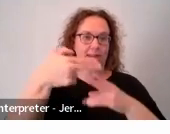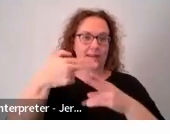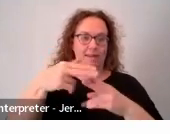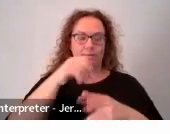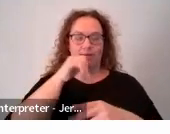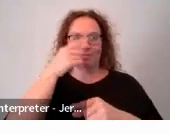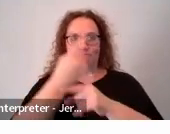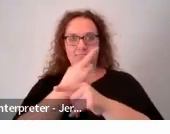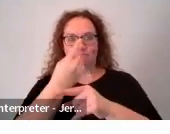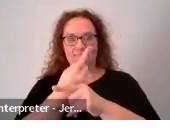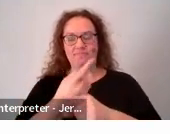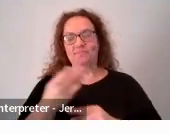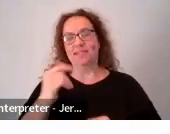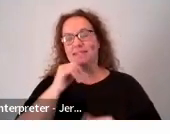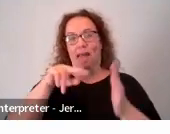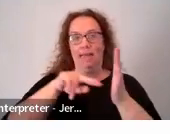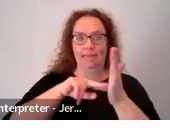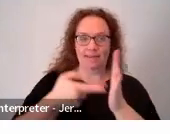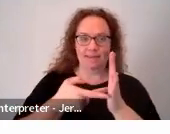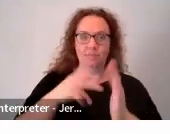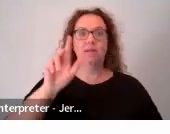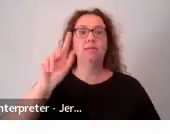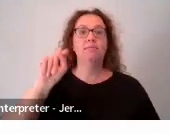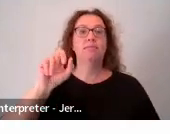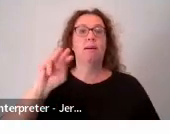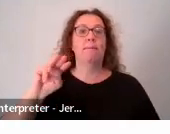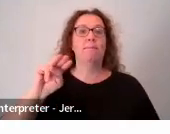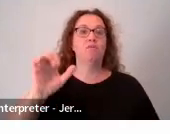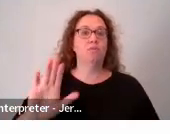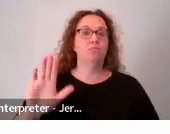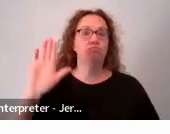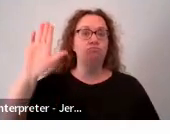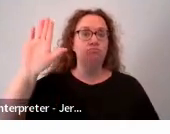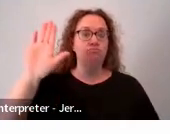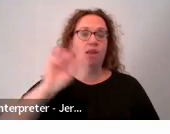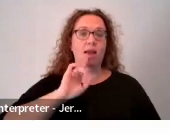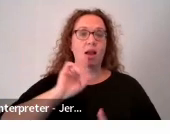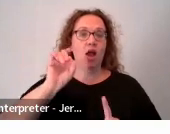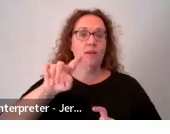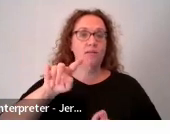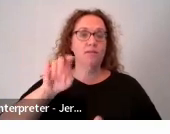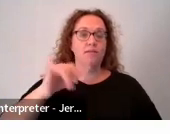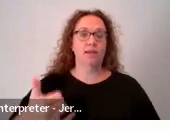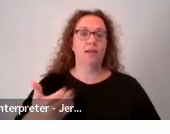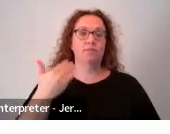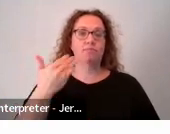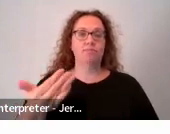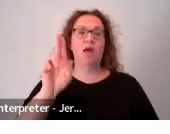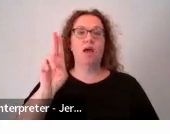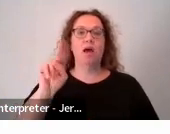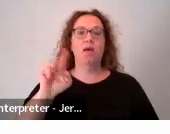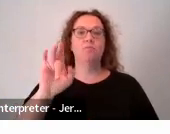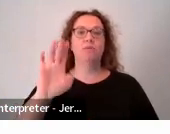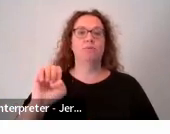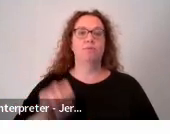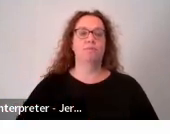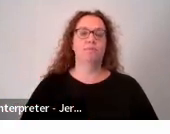not intentional. But Tom Lang, if you'd like to ask your question, you should have the option to unmute now.